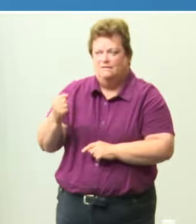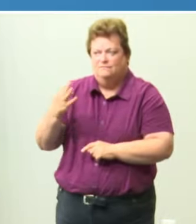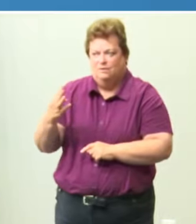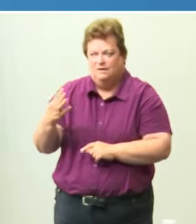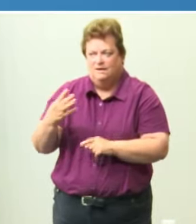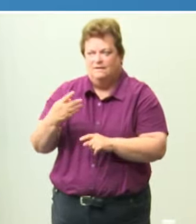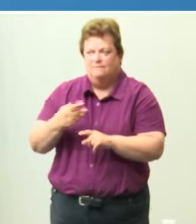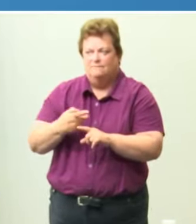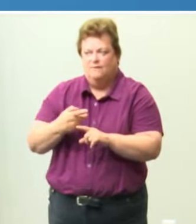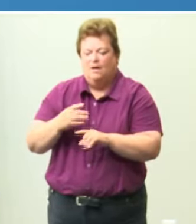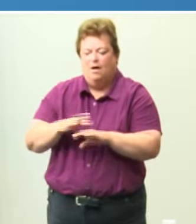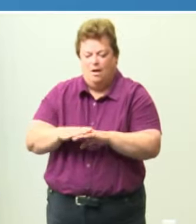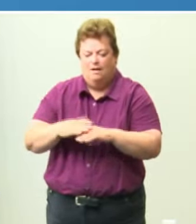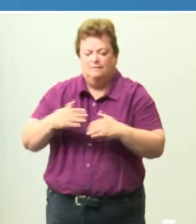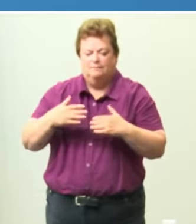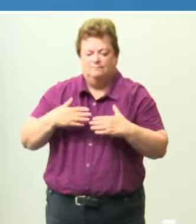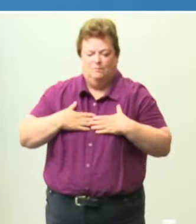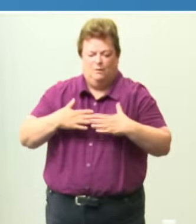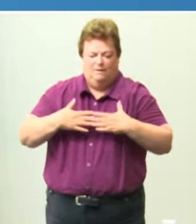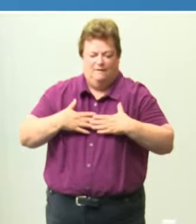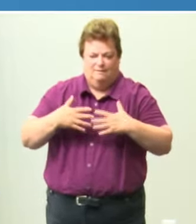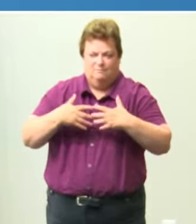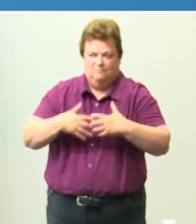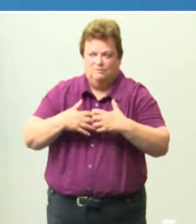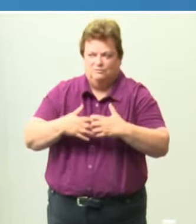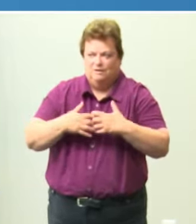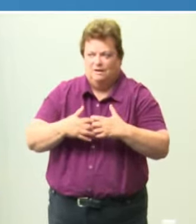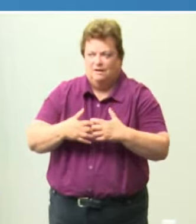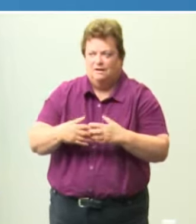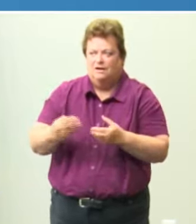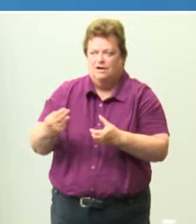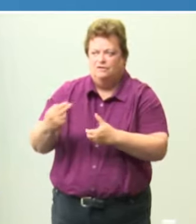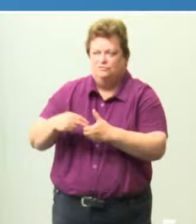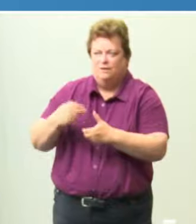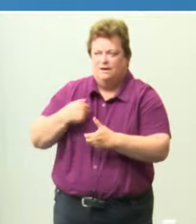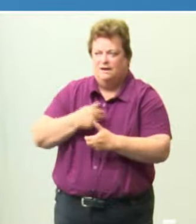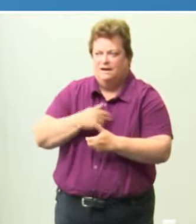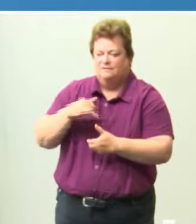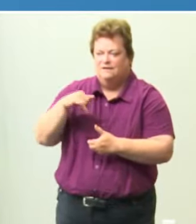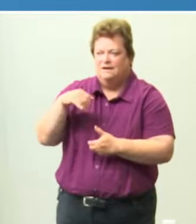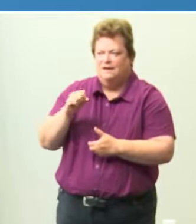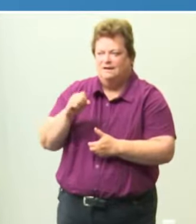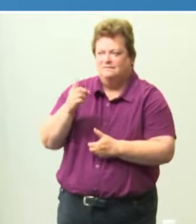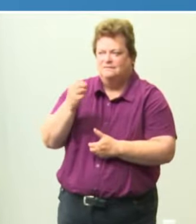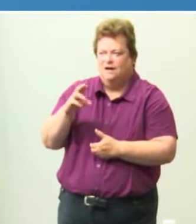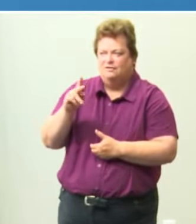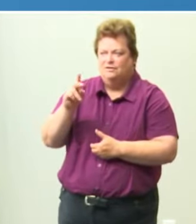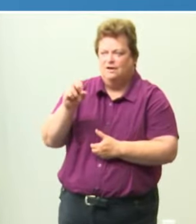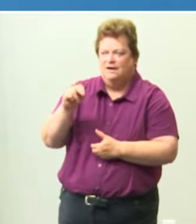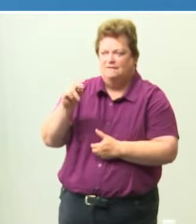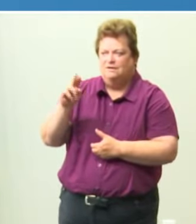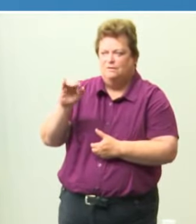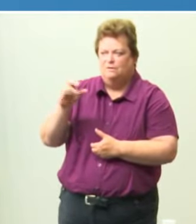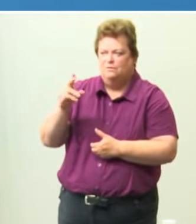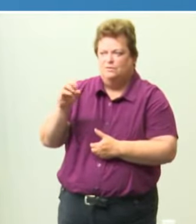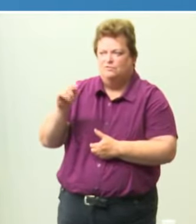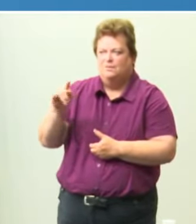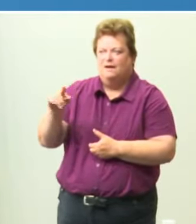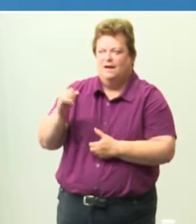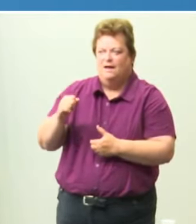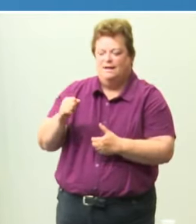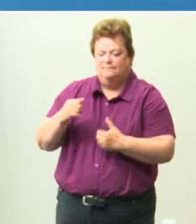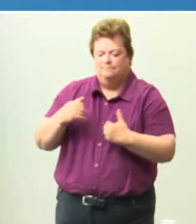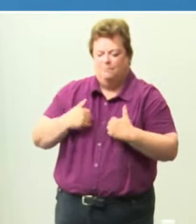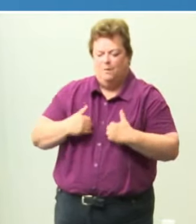of these patients are on ventilators. Joining us today is Dr. Kevin Richmuth, a Lincoln pulmonologist who's been with